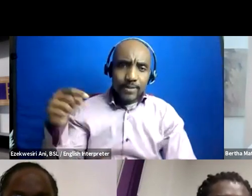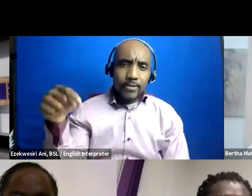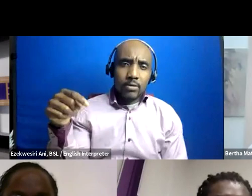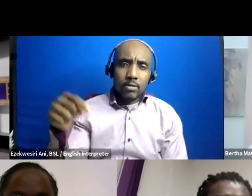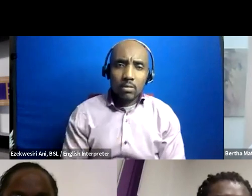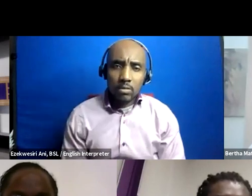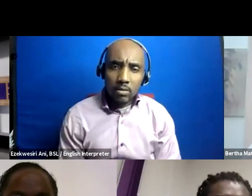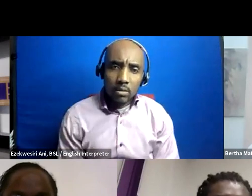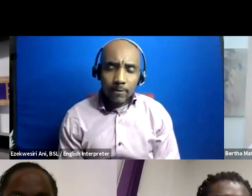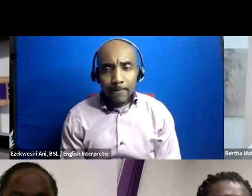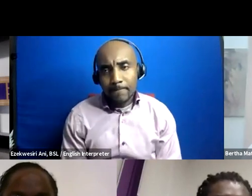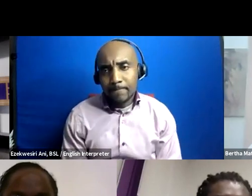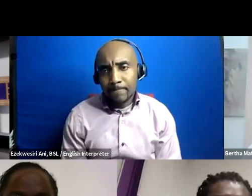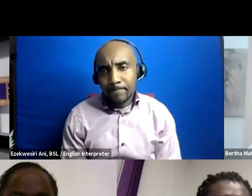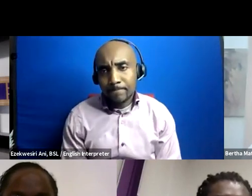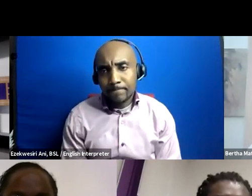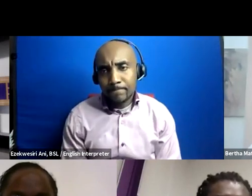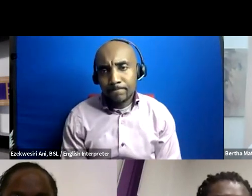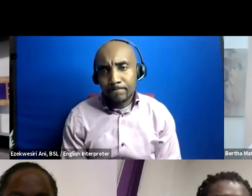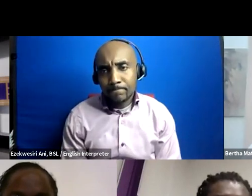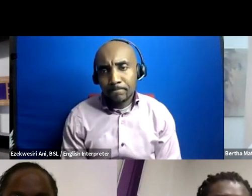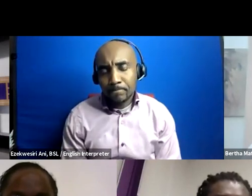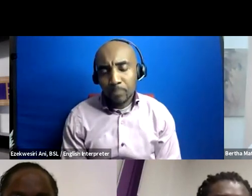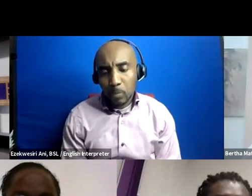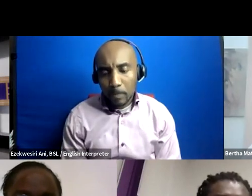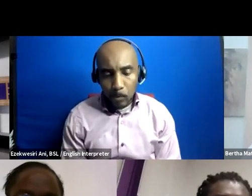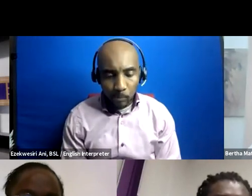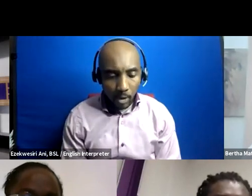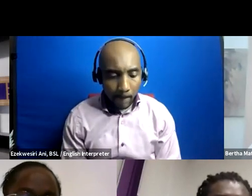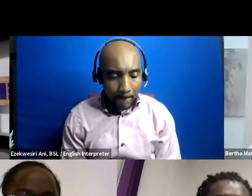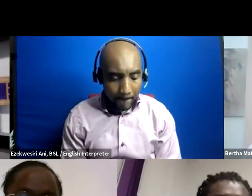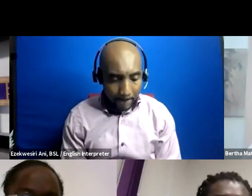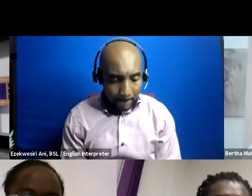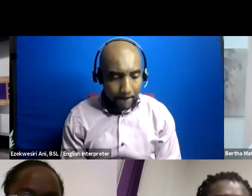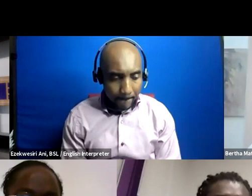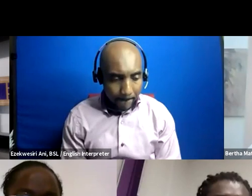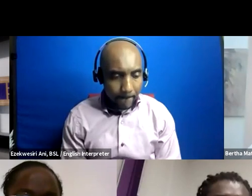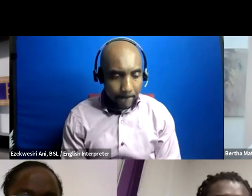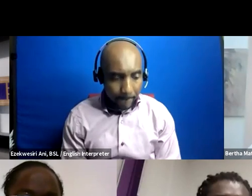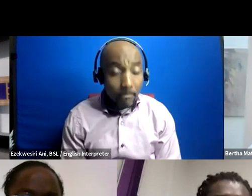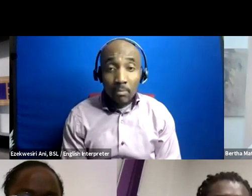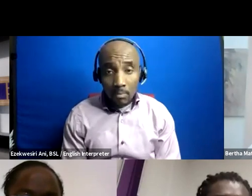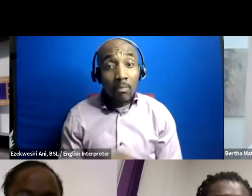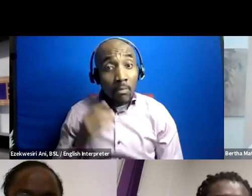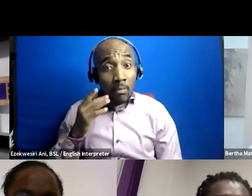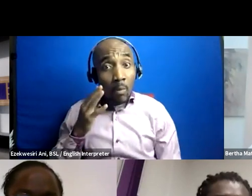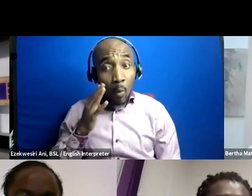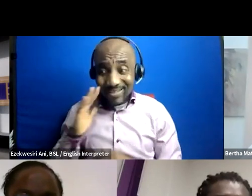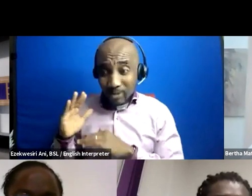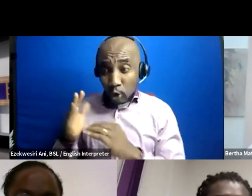that allows them to to unburden and to